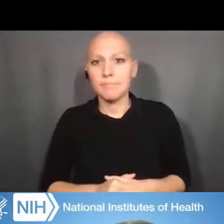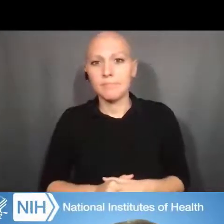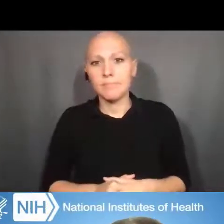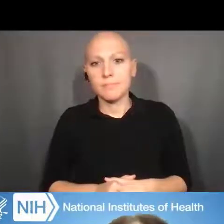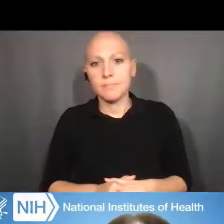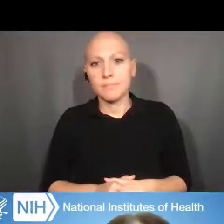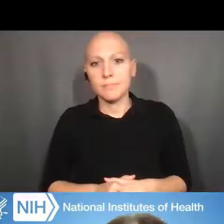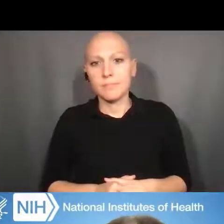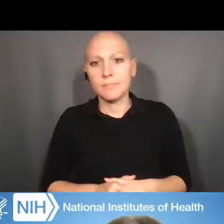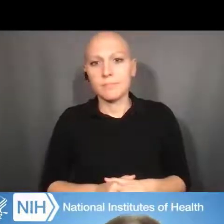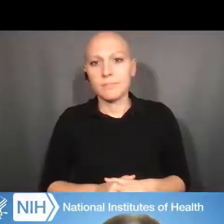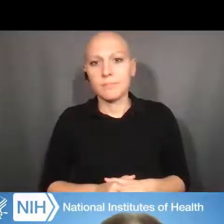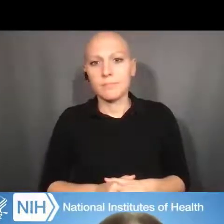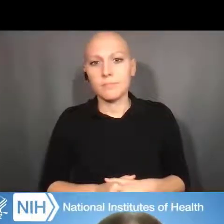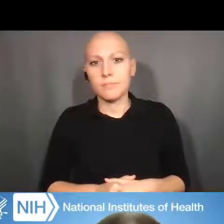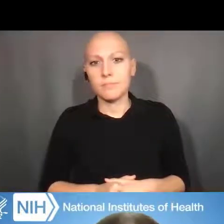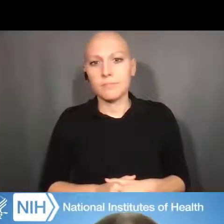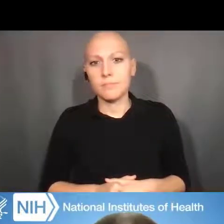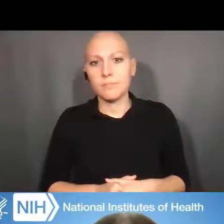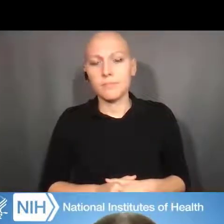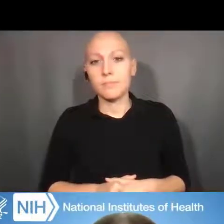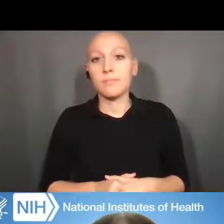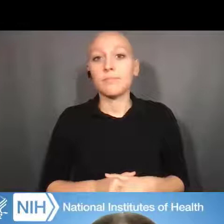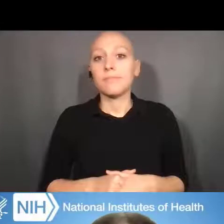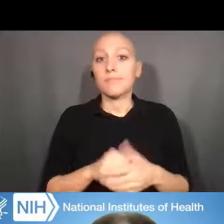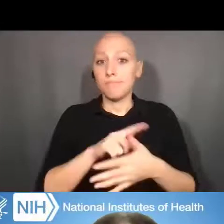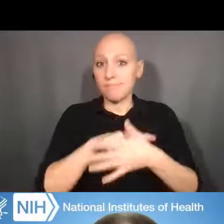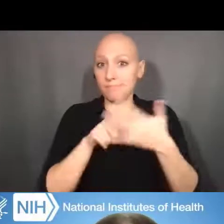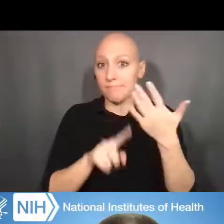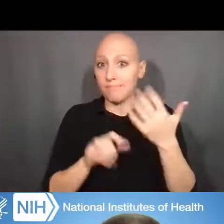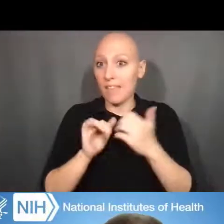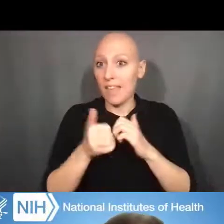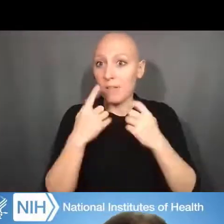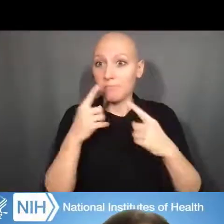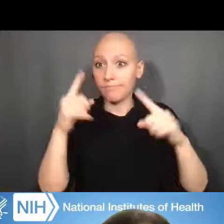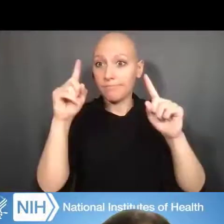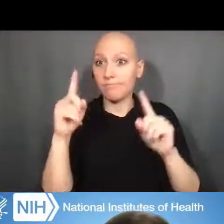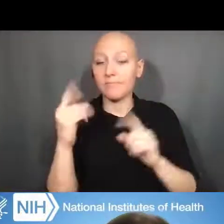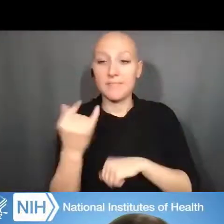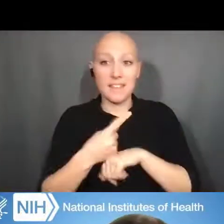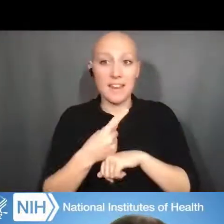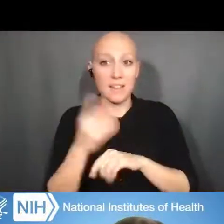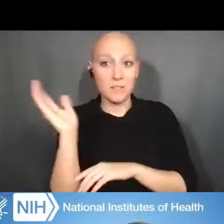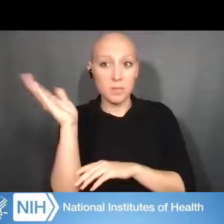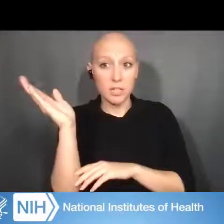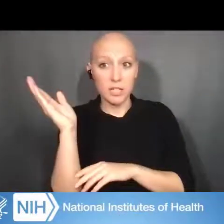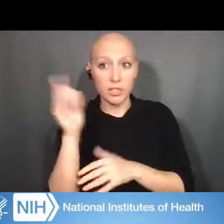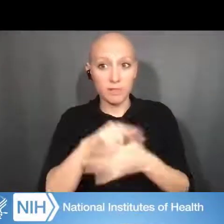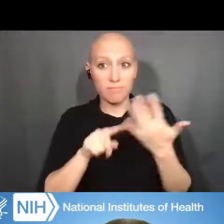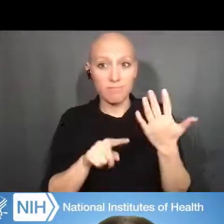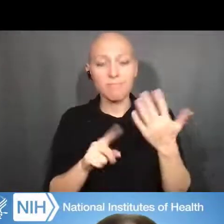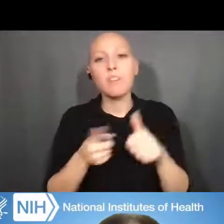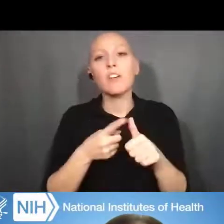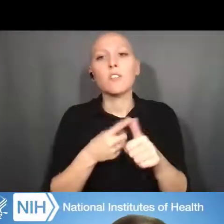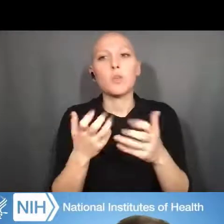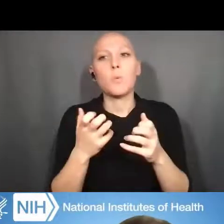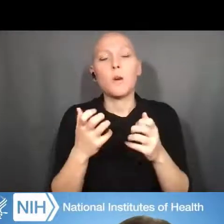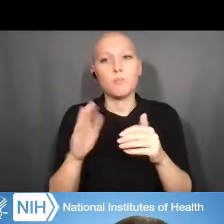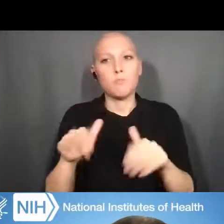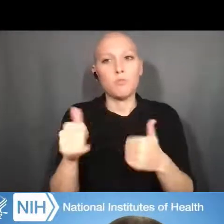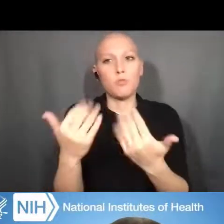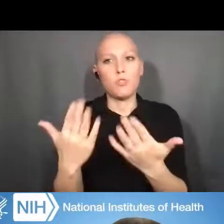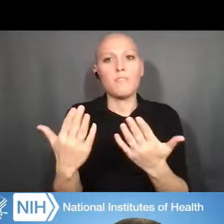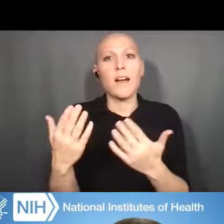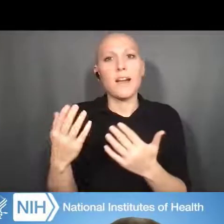So in order to accomplish my objectives for today's presentation, I'd like to begin with a regulatory framework.